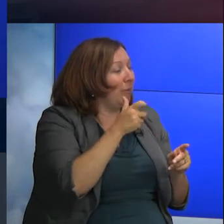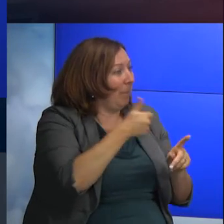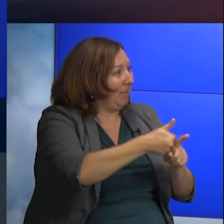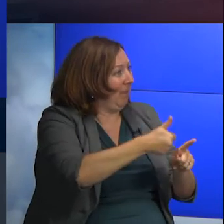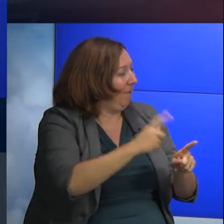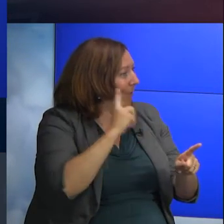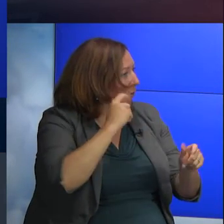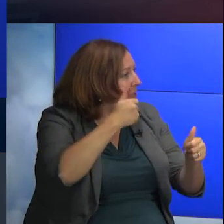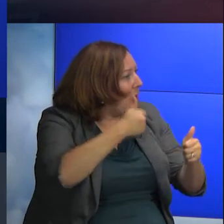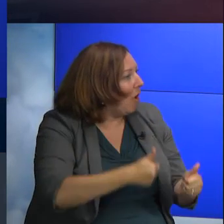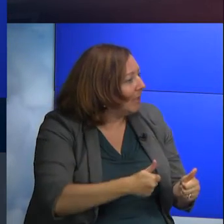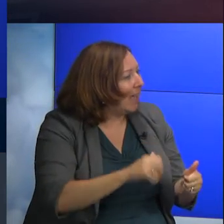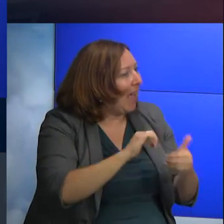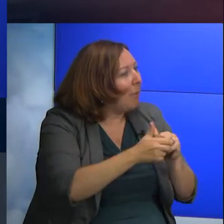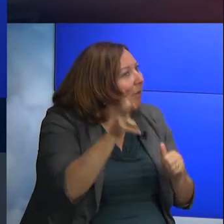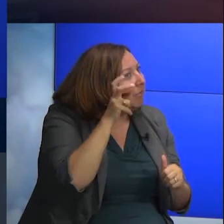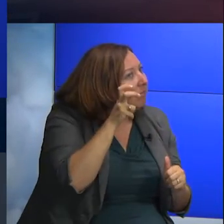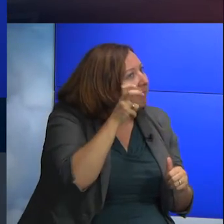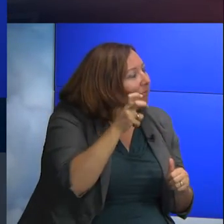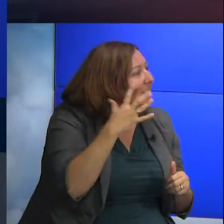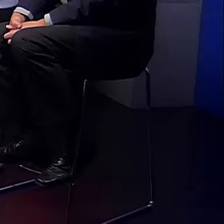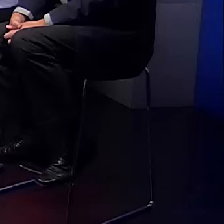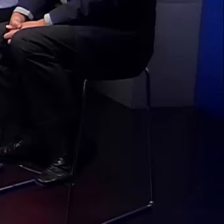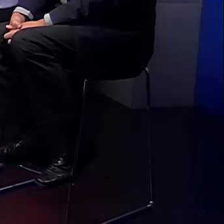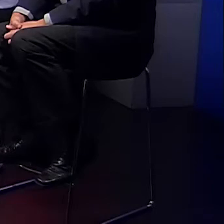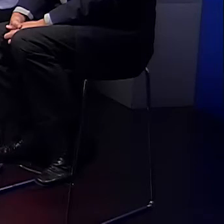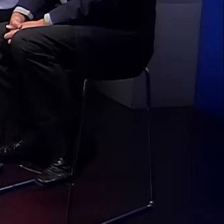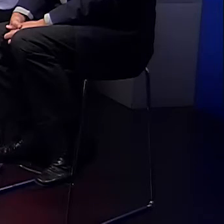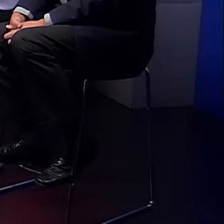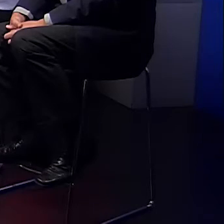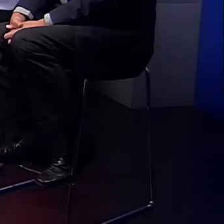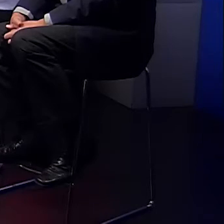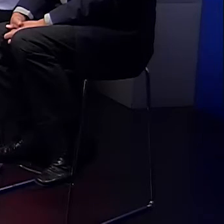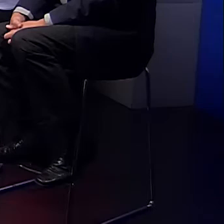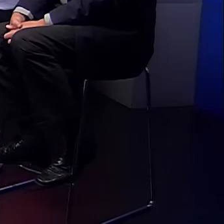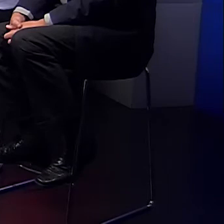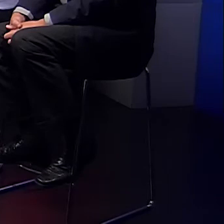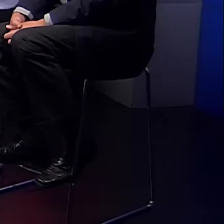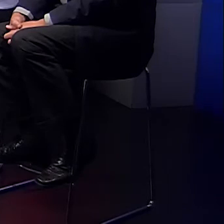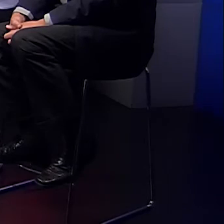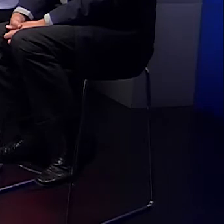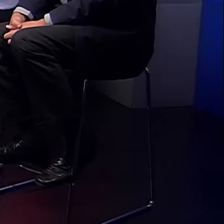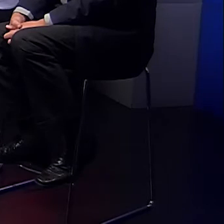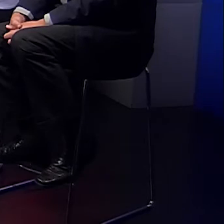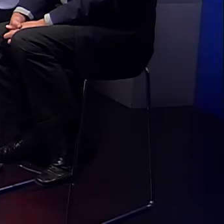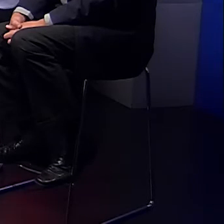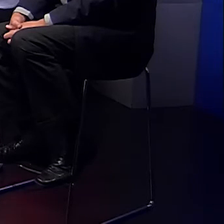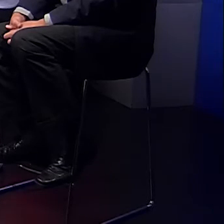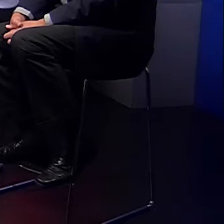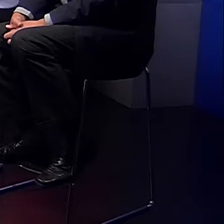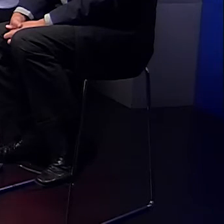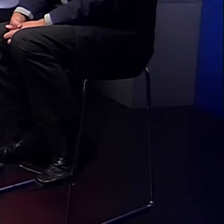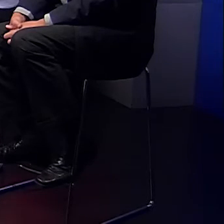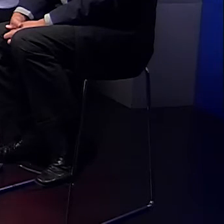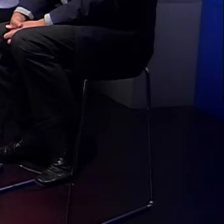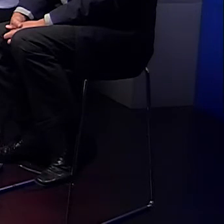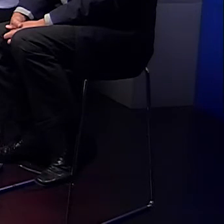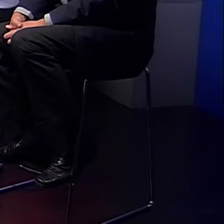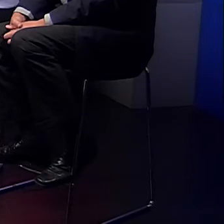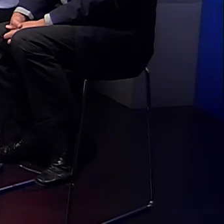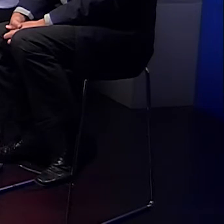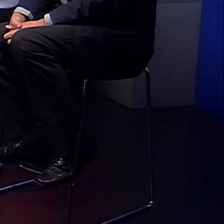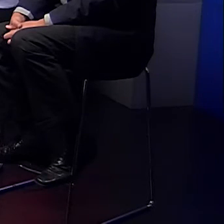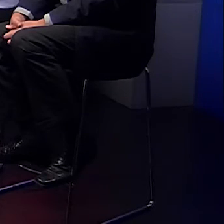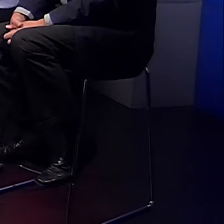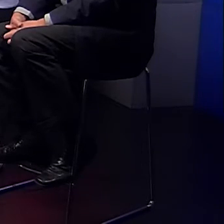augmenting what's already there. So that was very exciting to be able to add to. Yeah, thank you. And so that is the